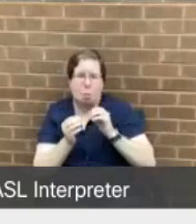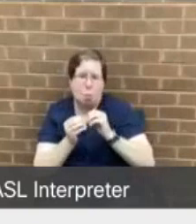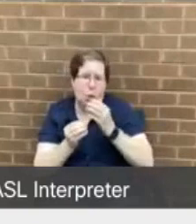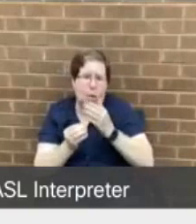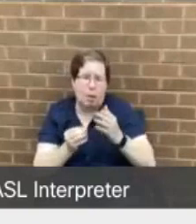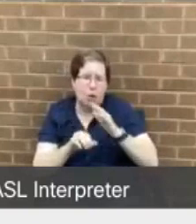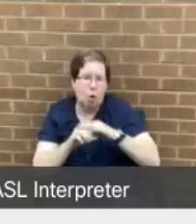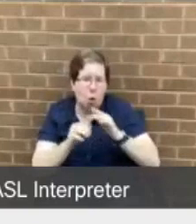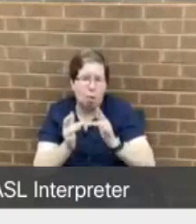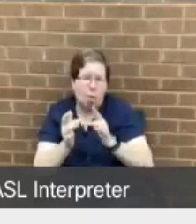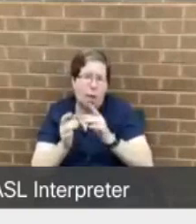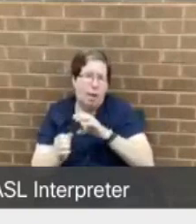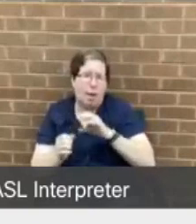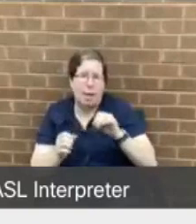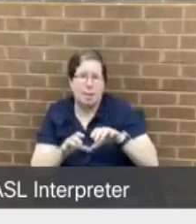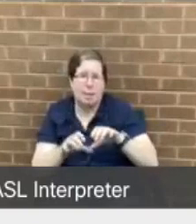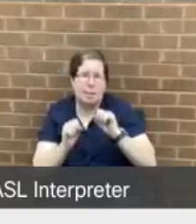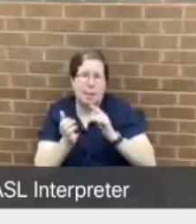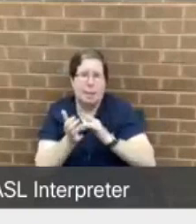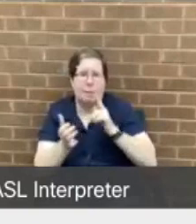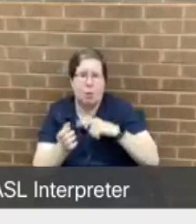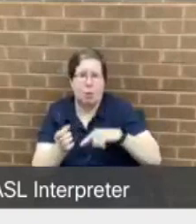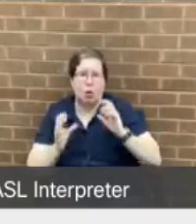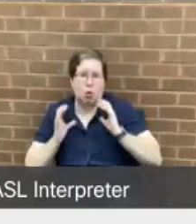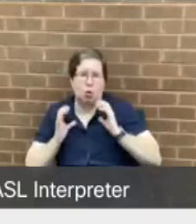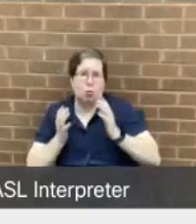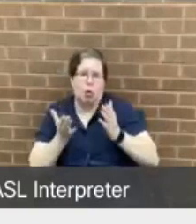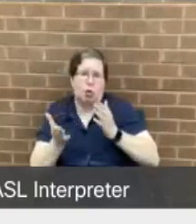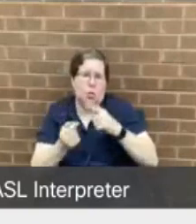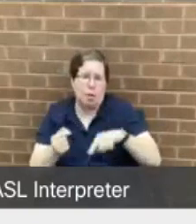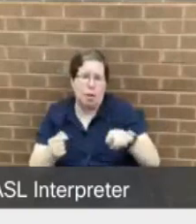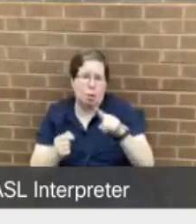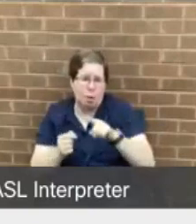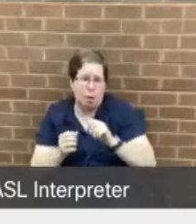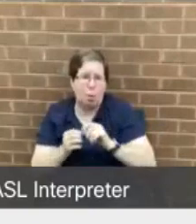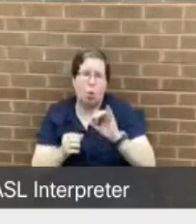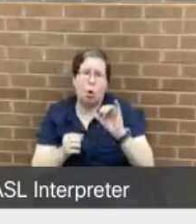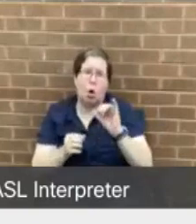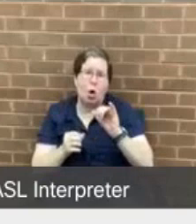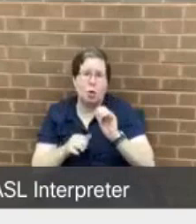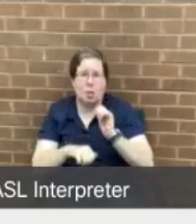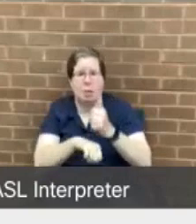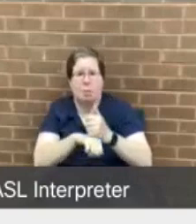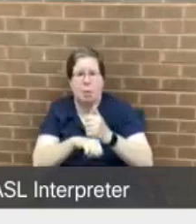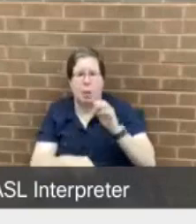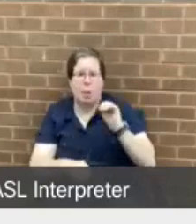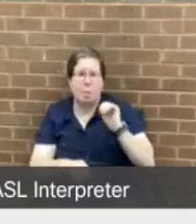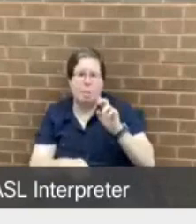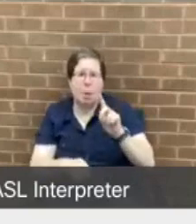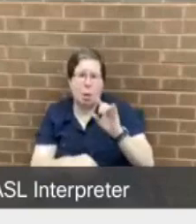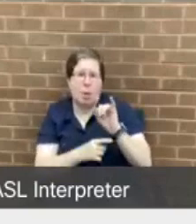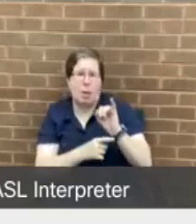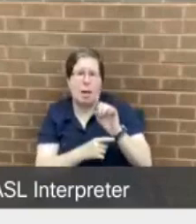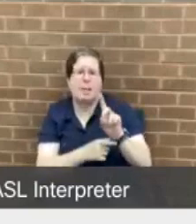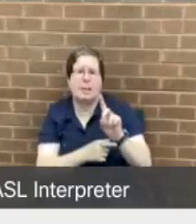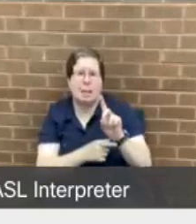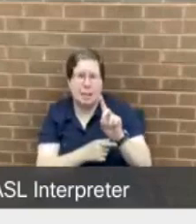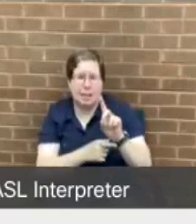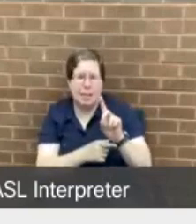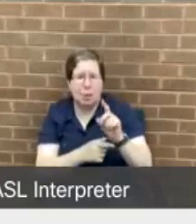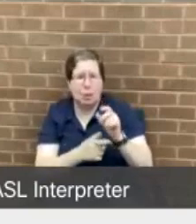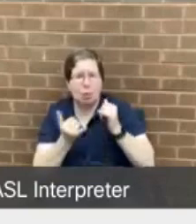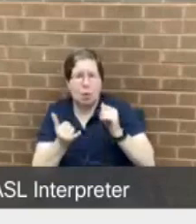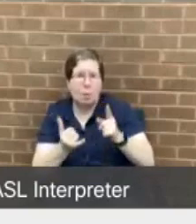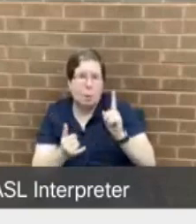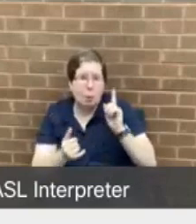and taking advantage of the services that are there. We're also implementing something we're calling Maryland ID. Currently, you might have heard of